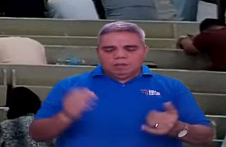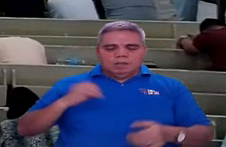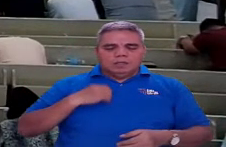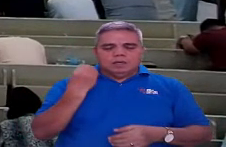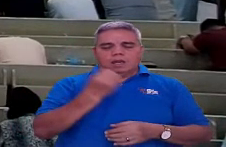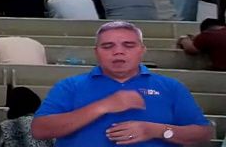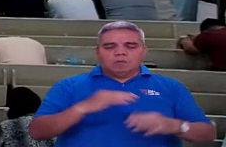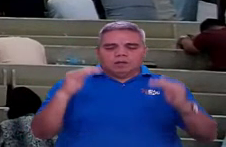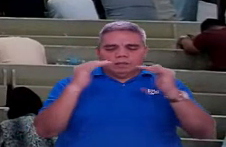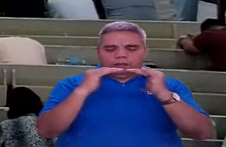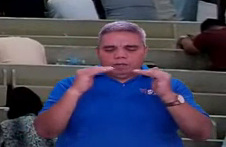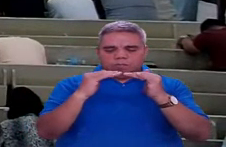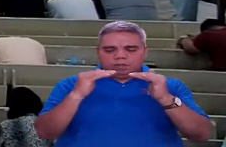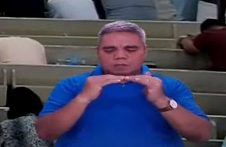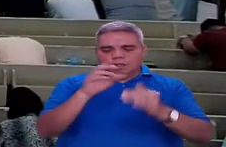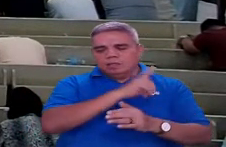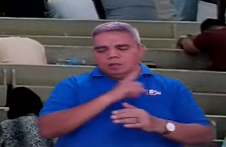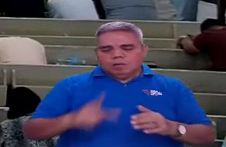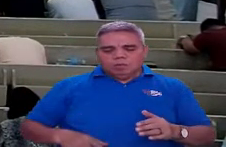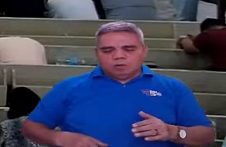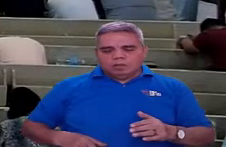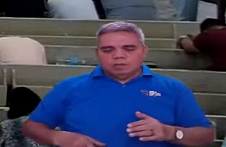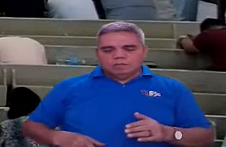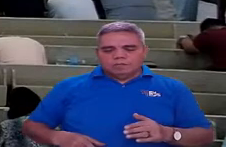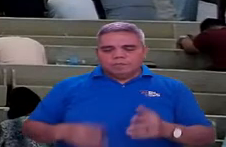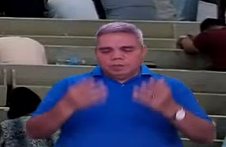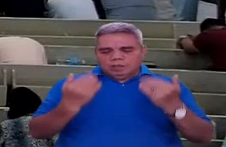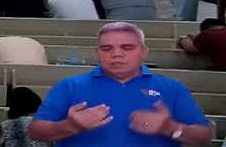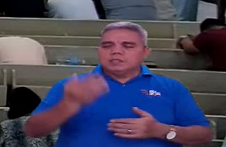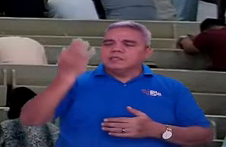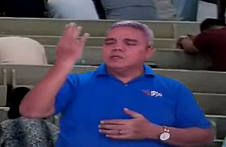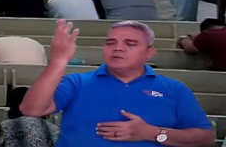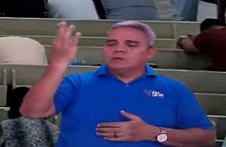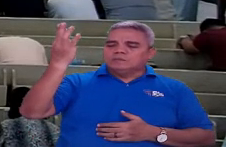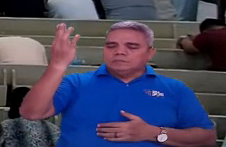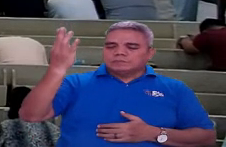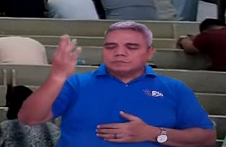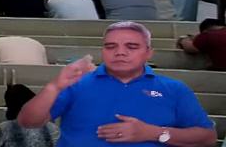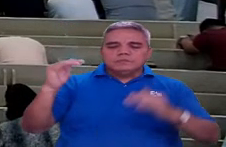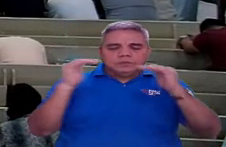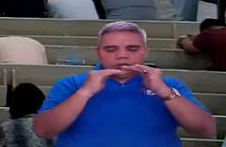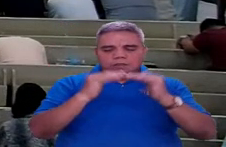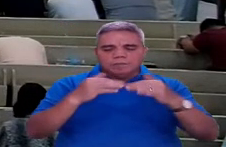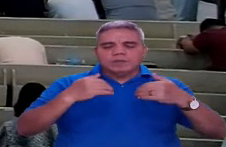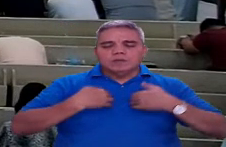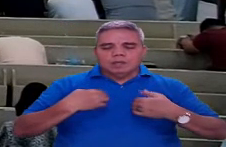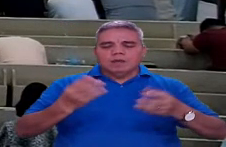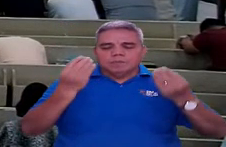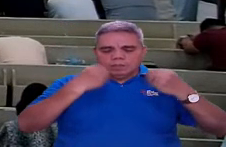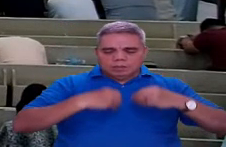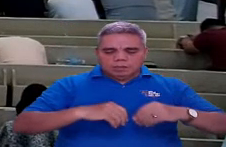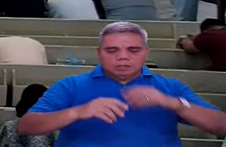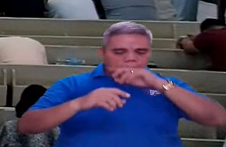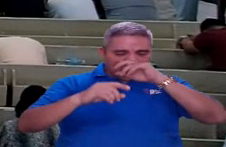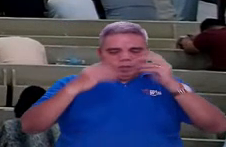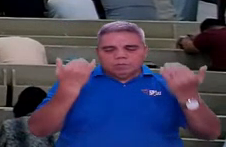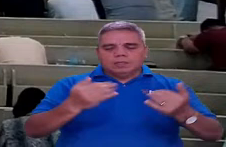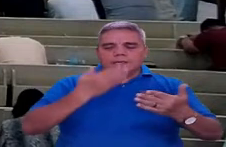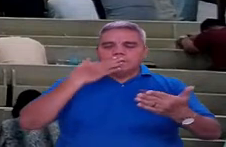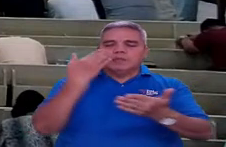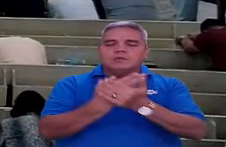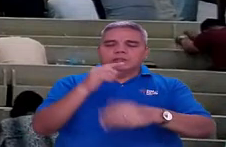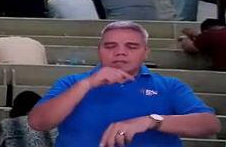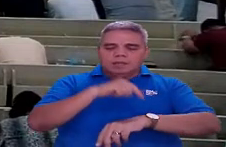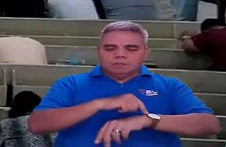in our conference. Lord, this is your conference and you have ordained this for such a time as